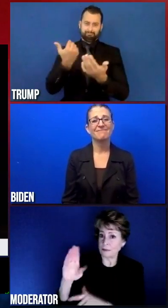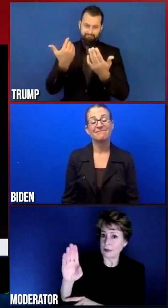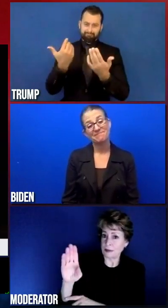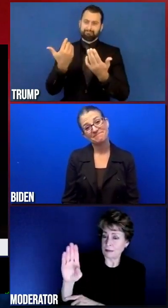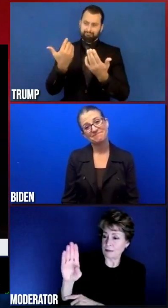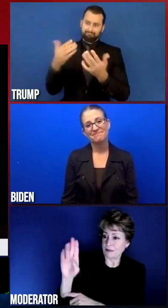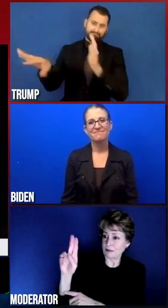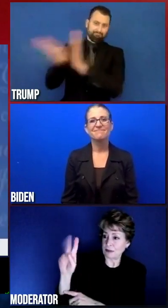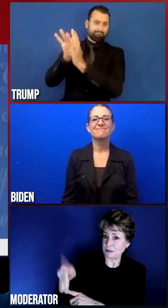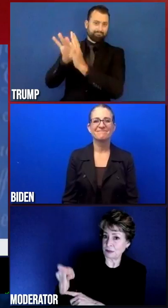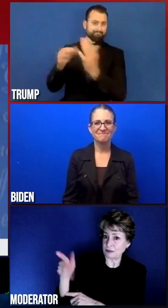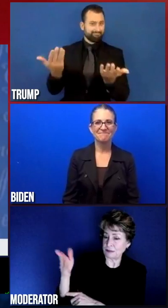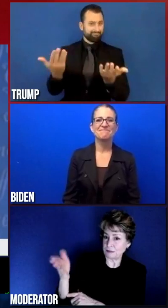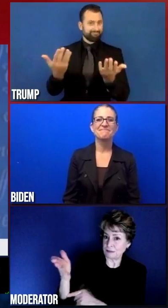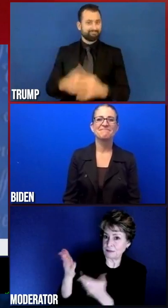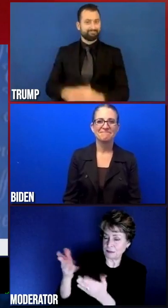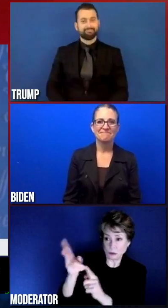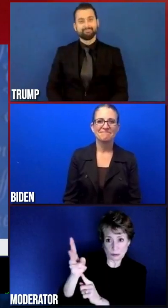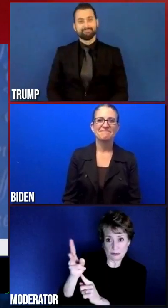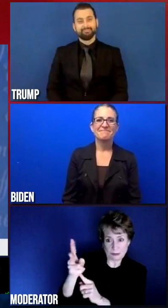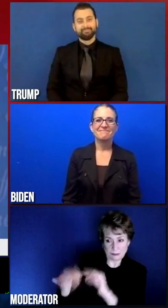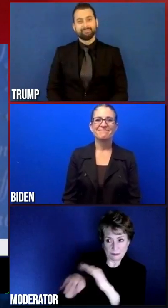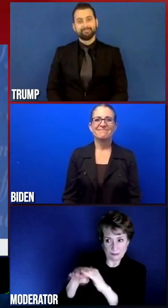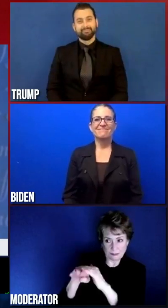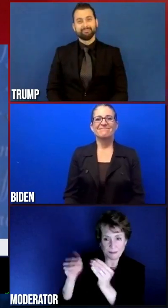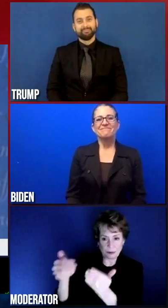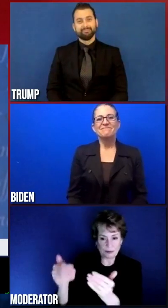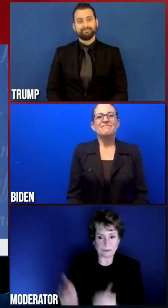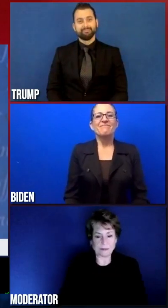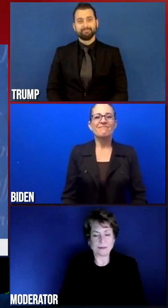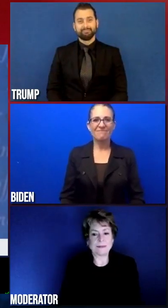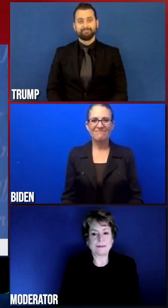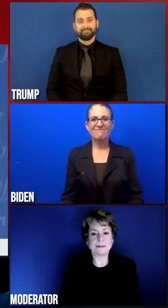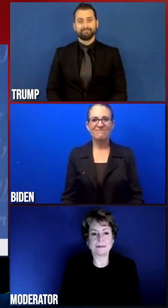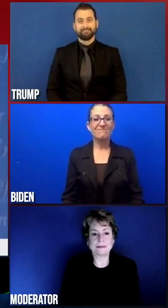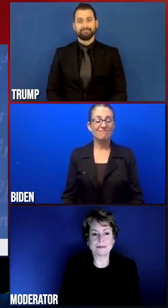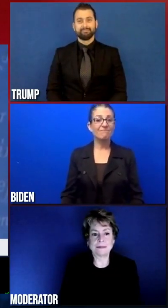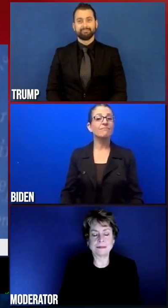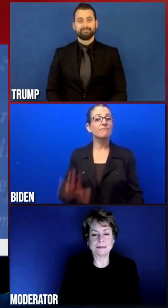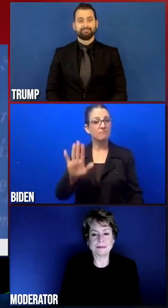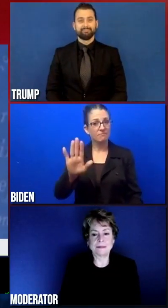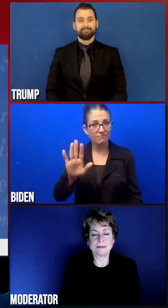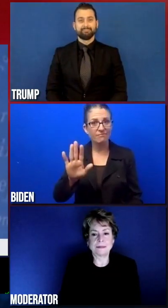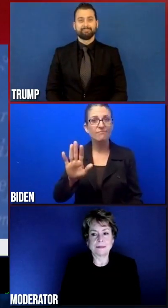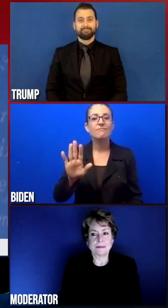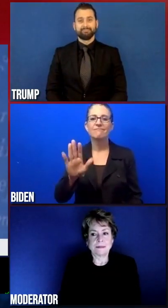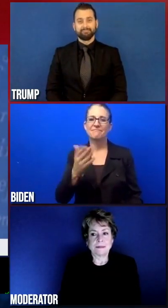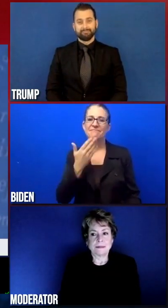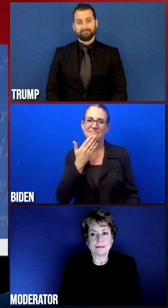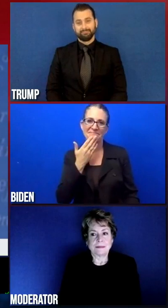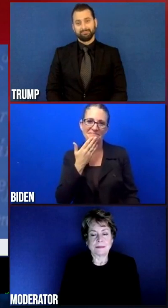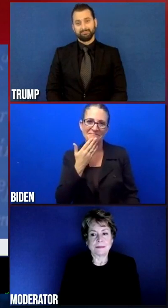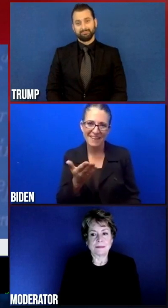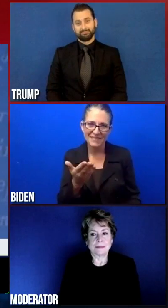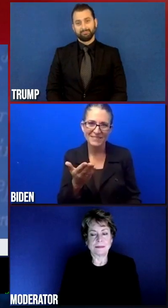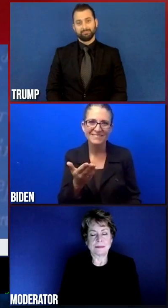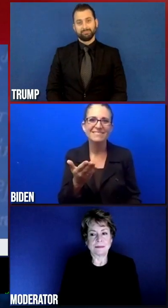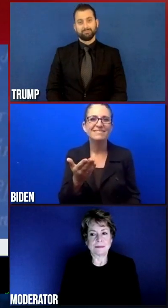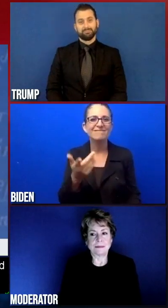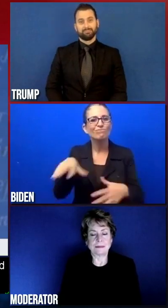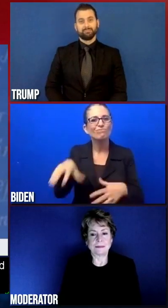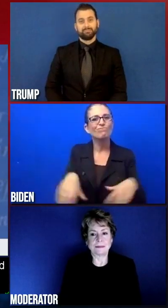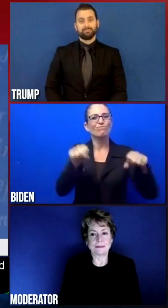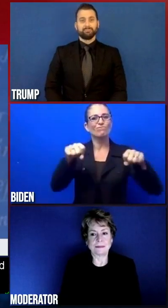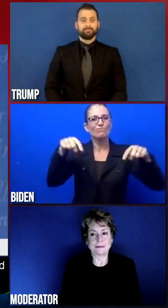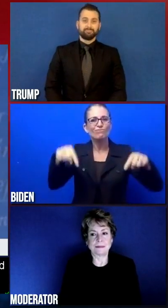2 minutes. Well, first of all, thank you for doing this, and looking forward to this, Mr. President. Thank you,